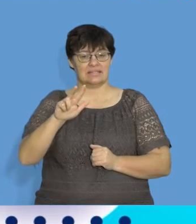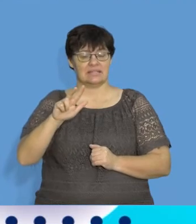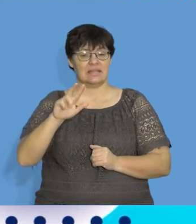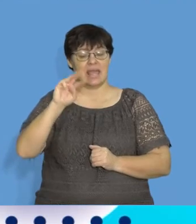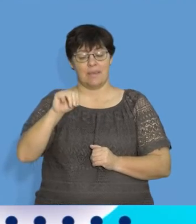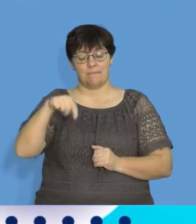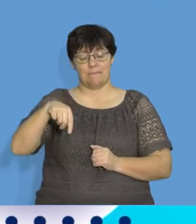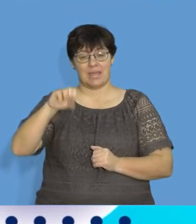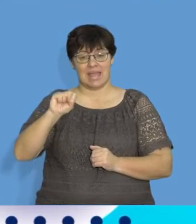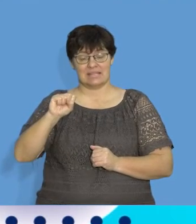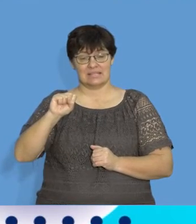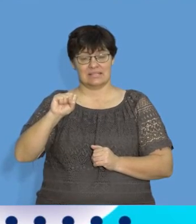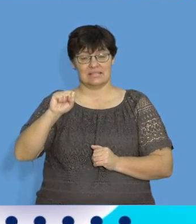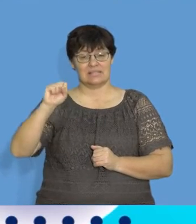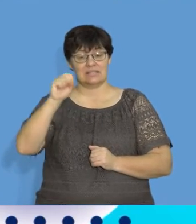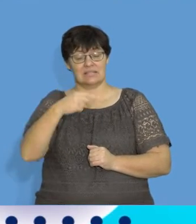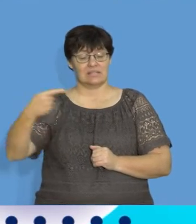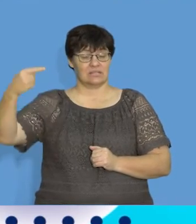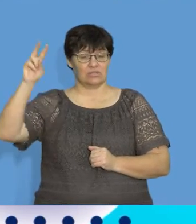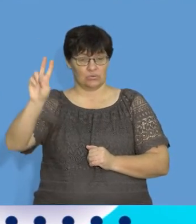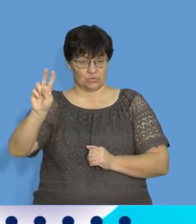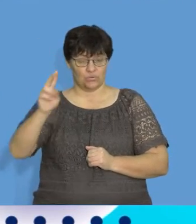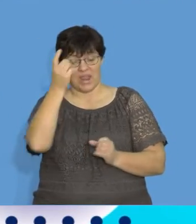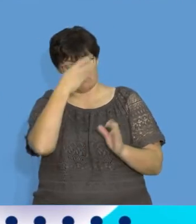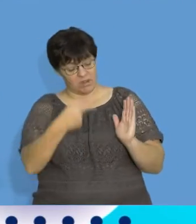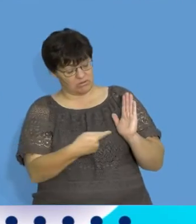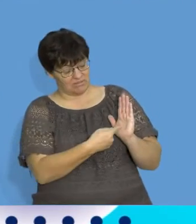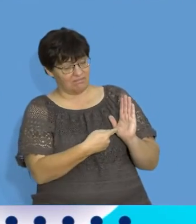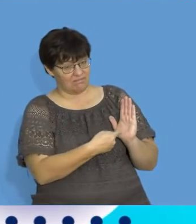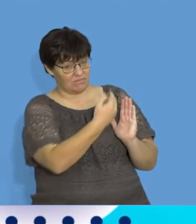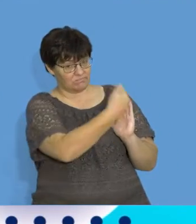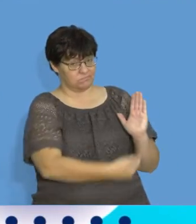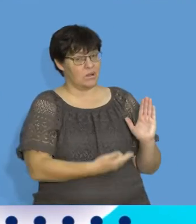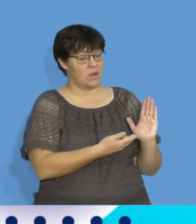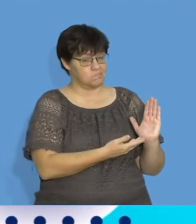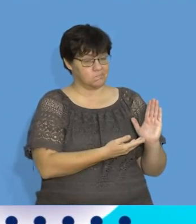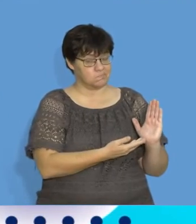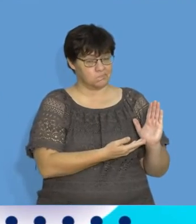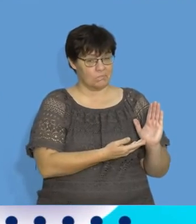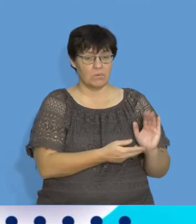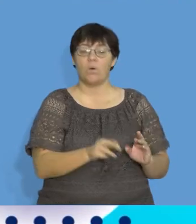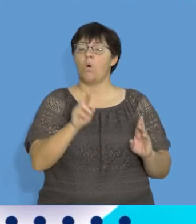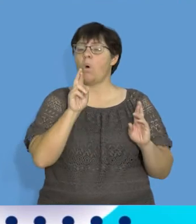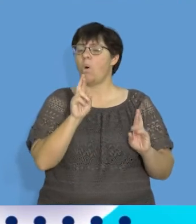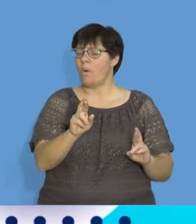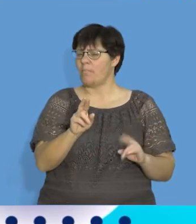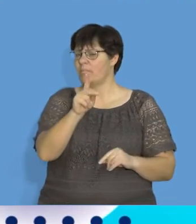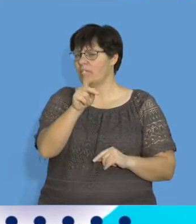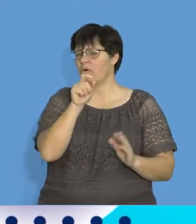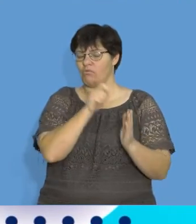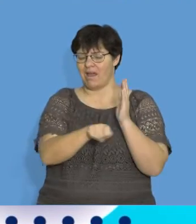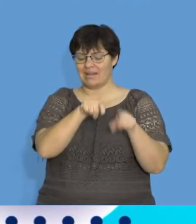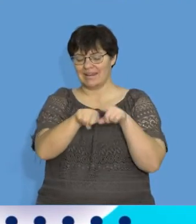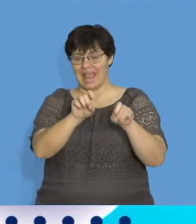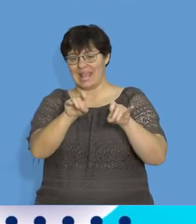meters per second squared. It is on your information sheet, but I'm hoping by the time you write tests